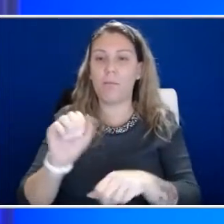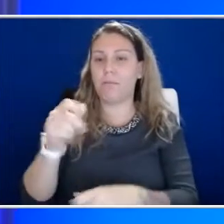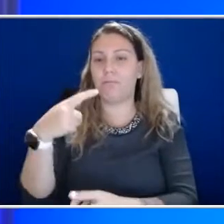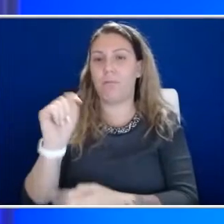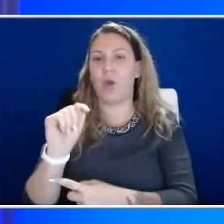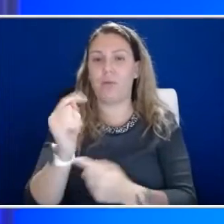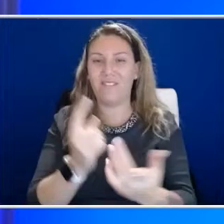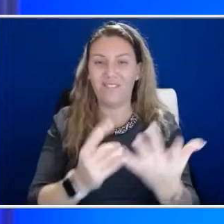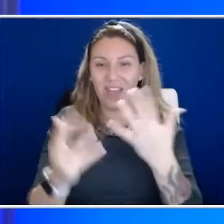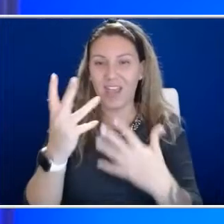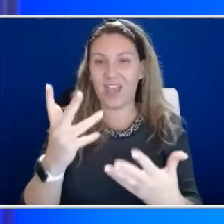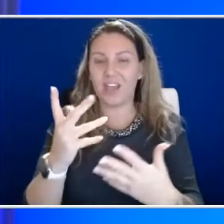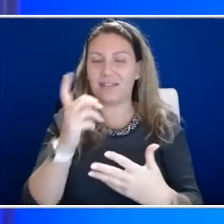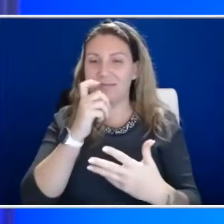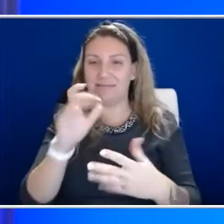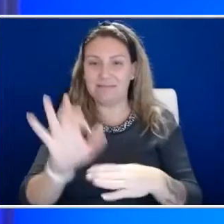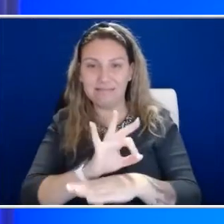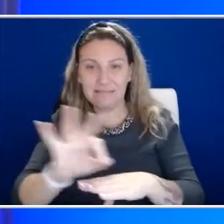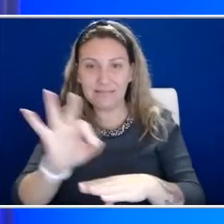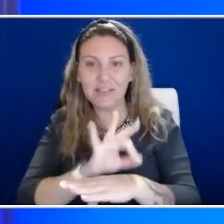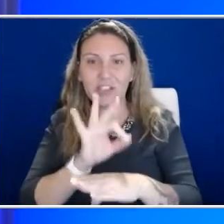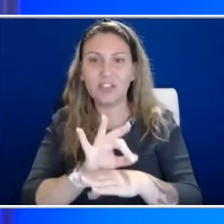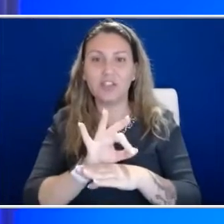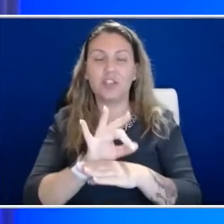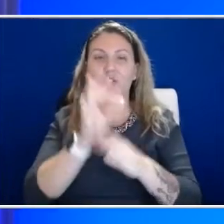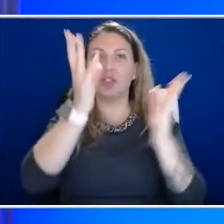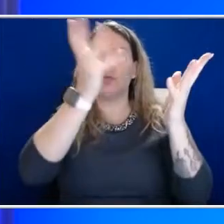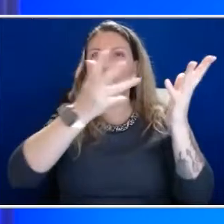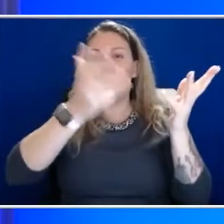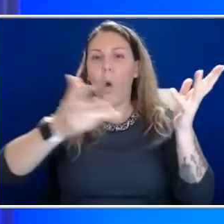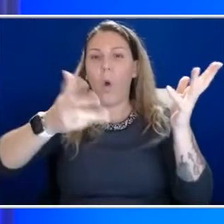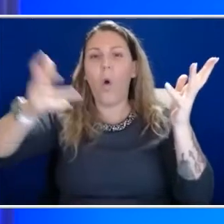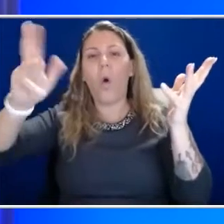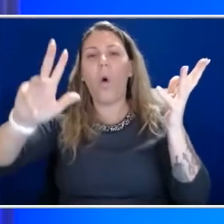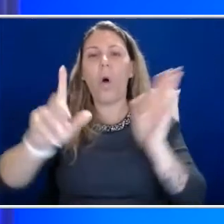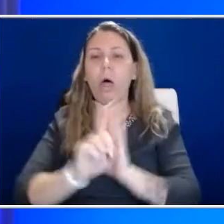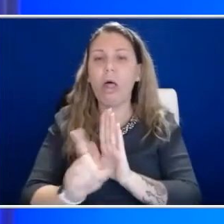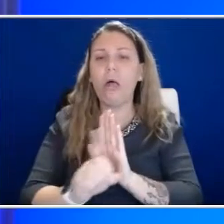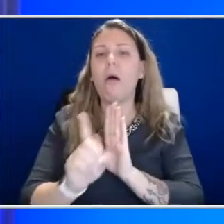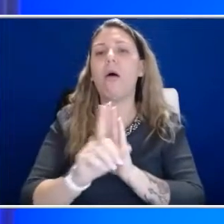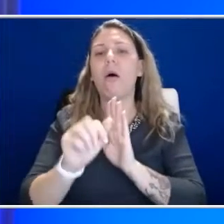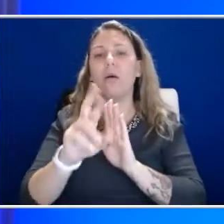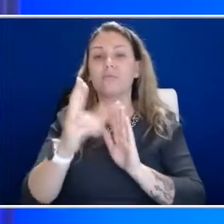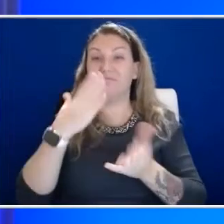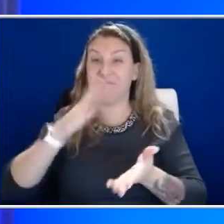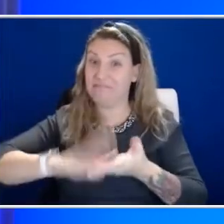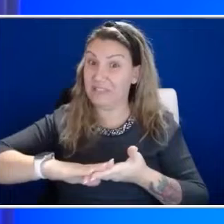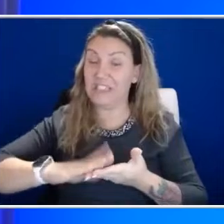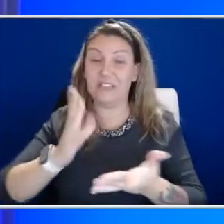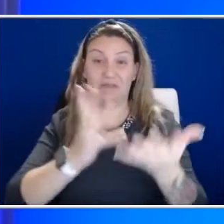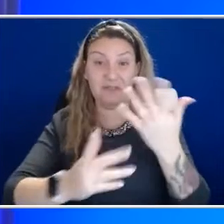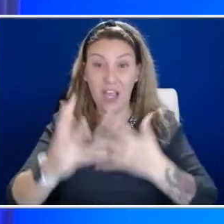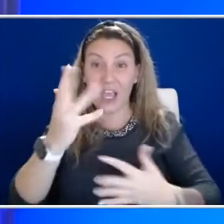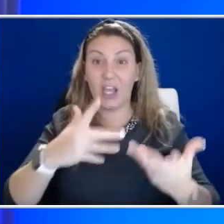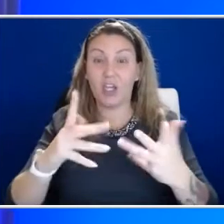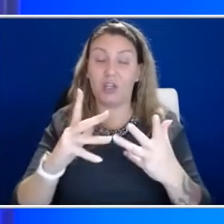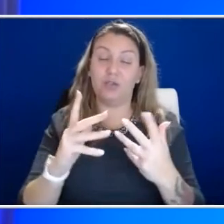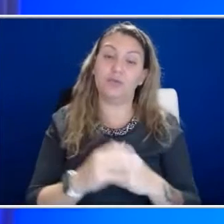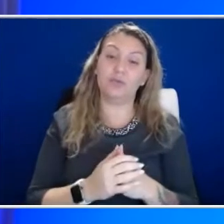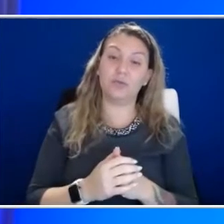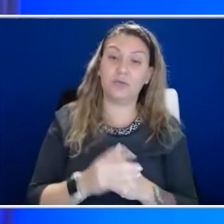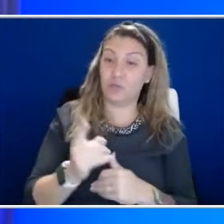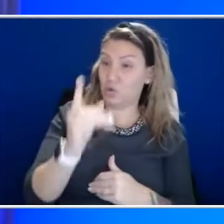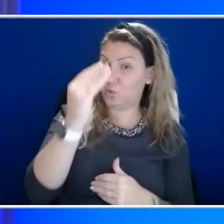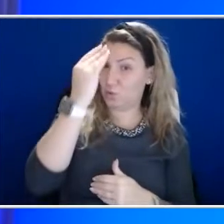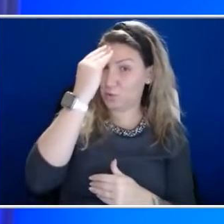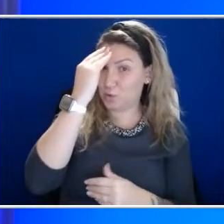and non-functioning smoke alarms or the fire alarms would lead to really, really bad kind of fire. And it is, as you all know, that we